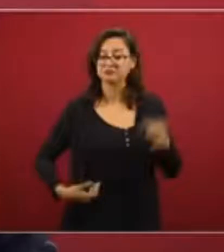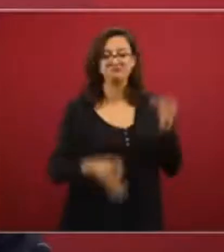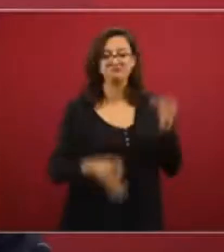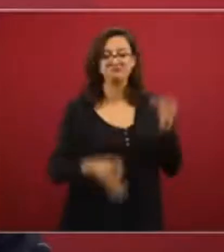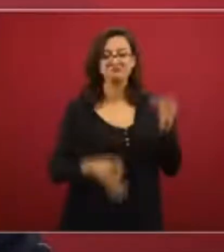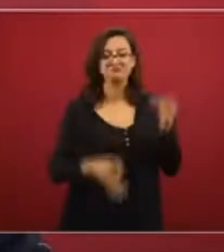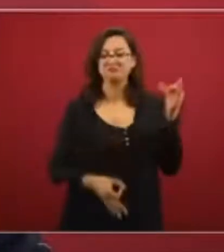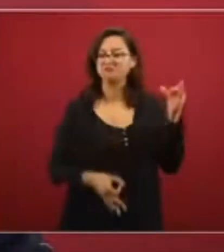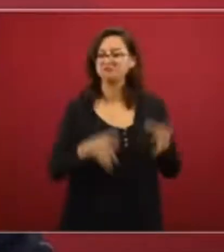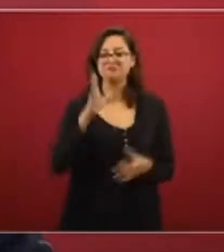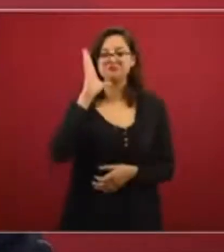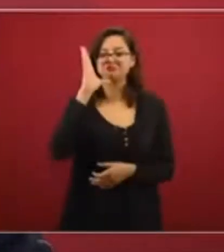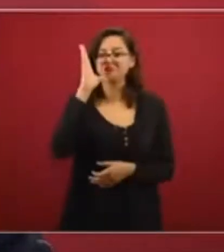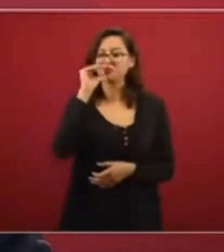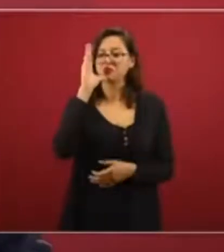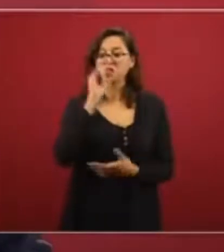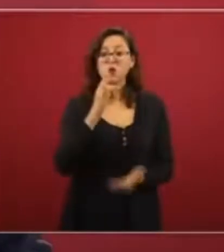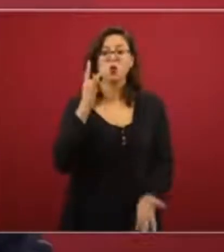country.